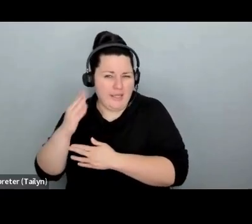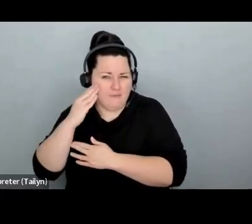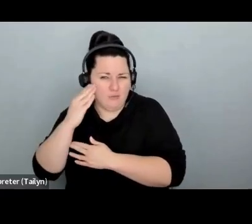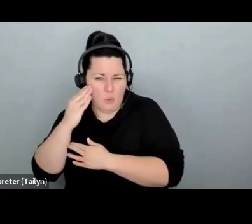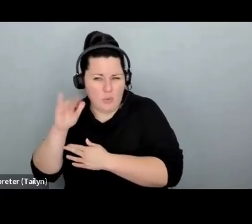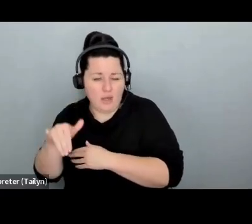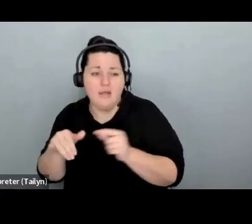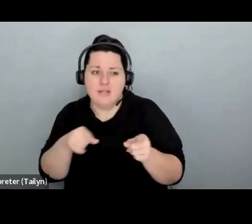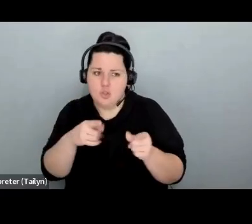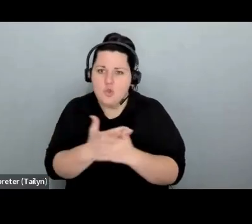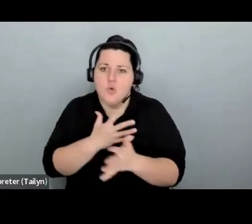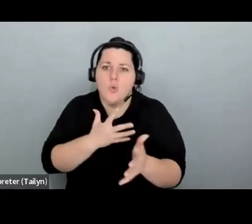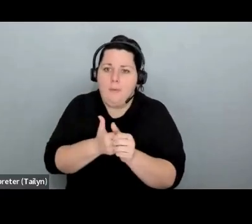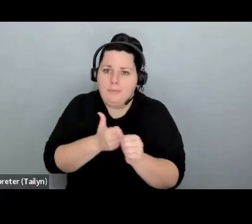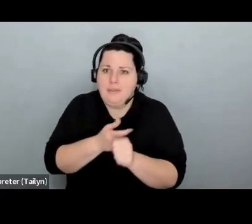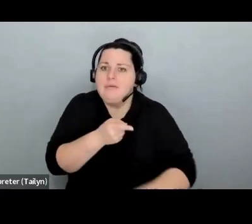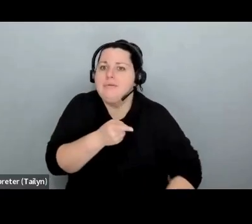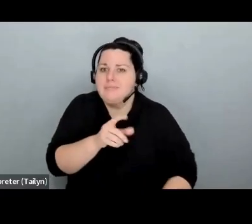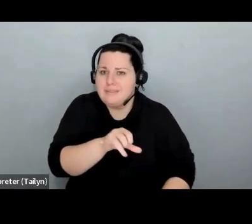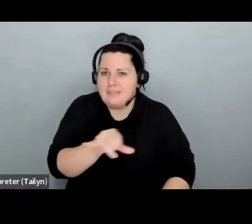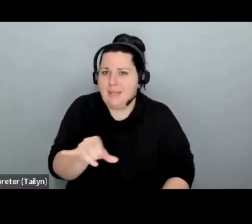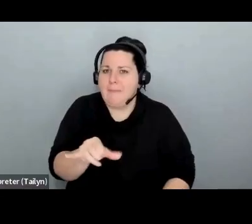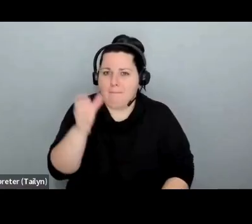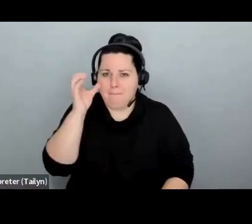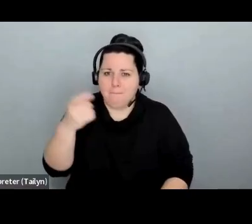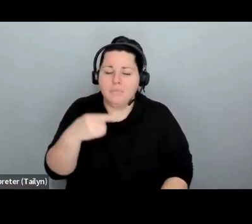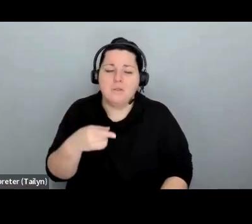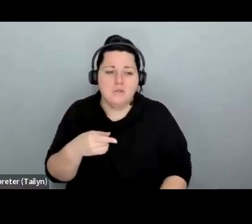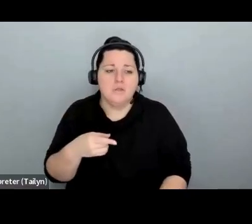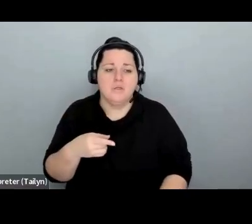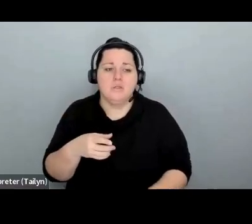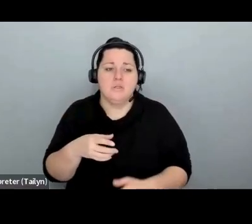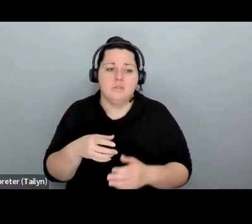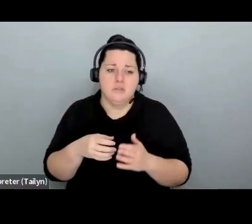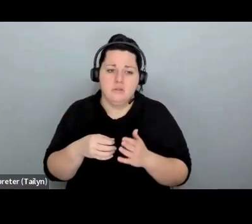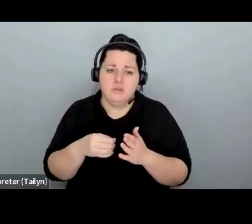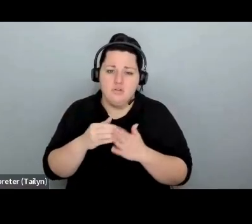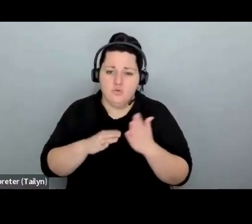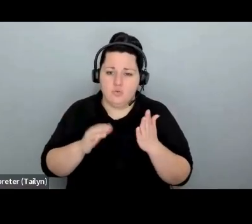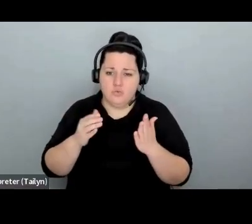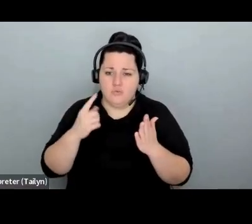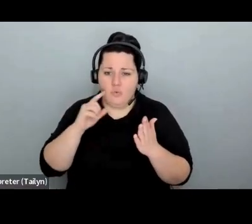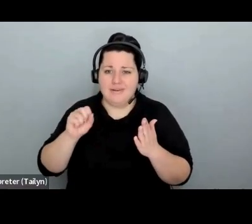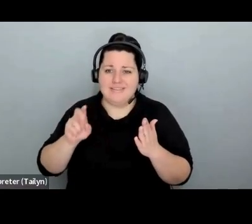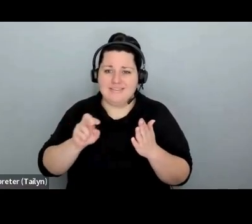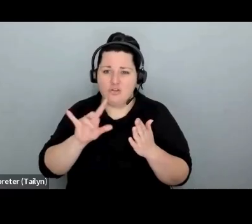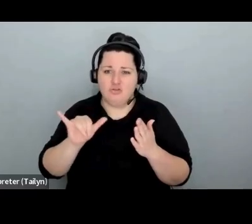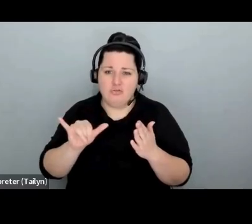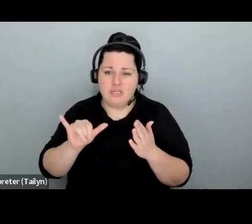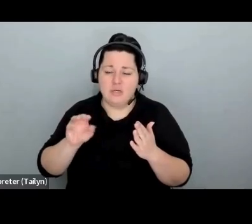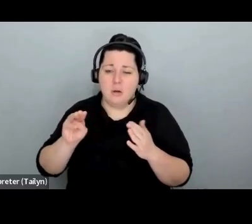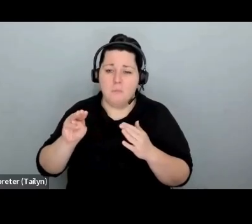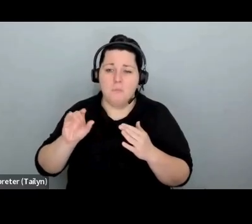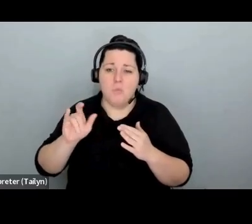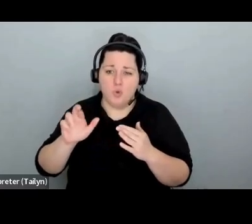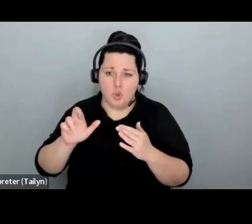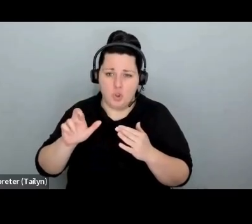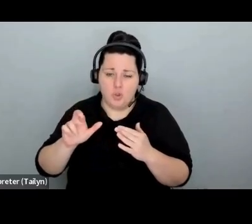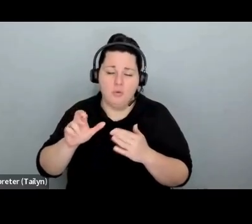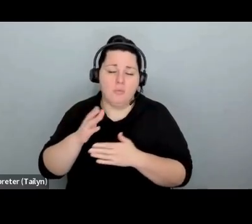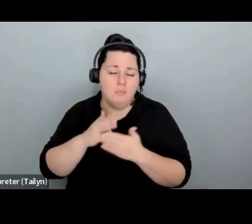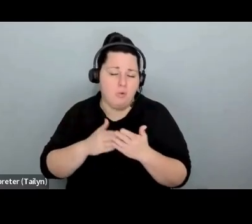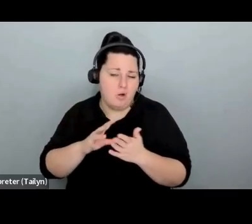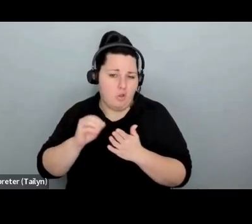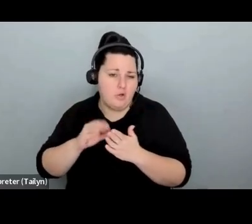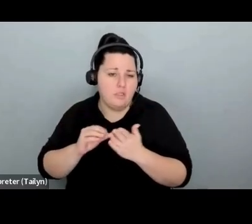the new updated version of that for students that are at the sensory motor stage of learning. So